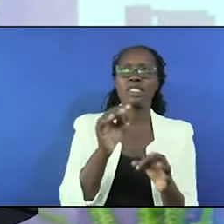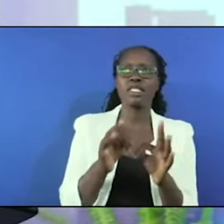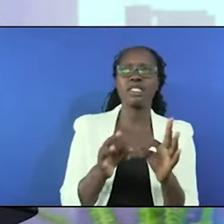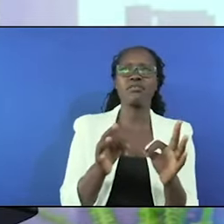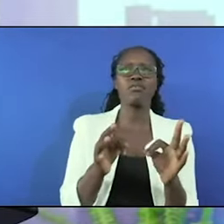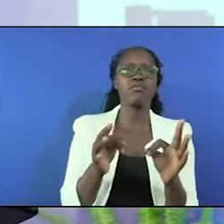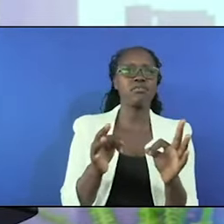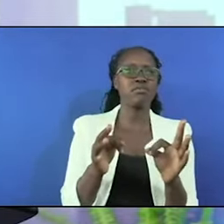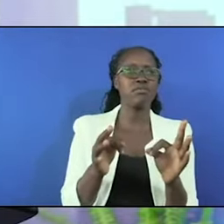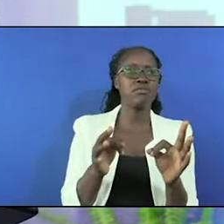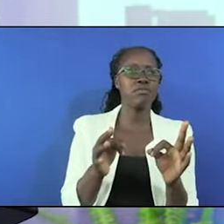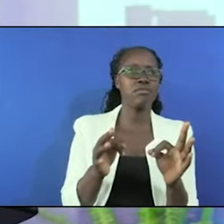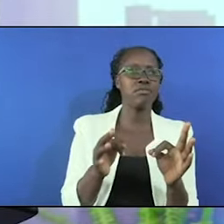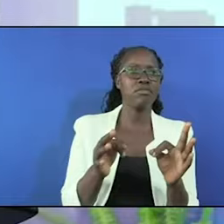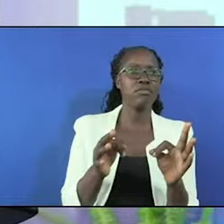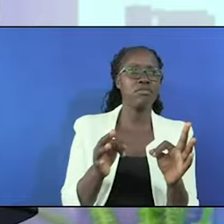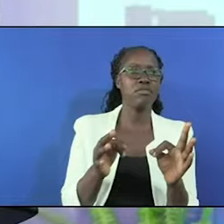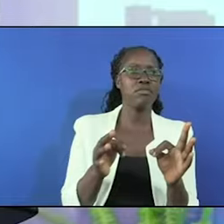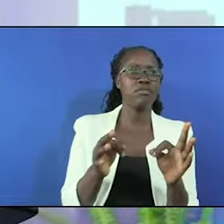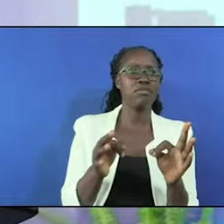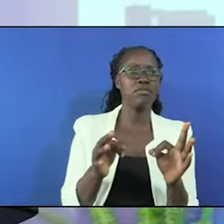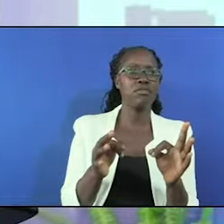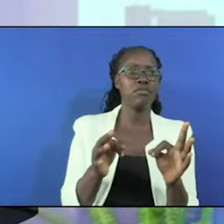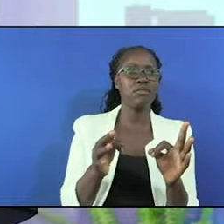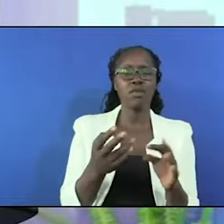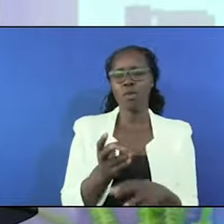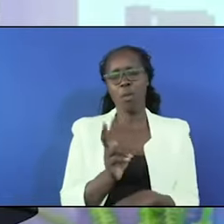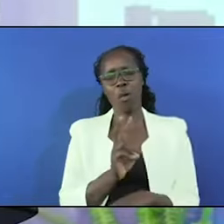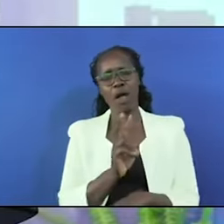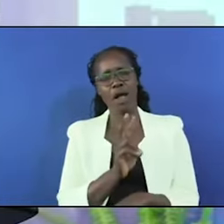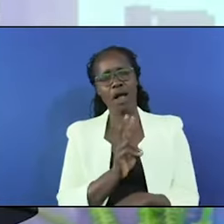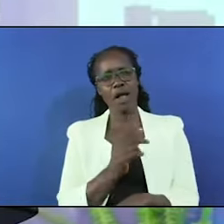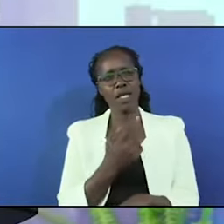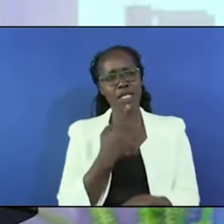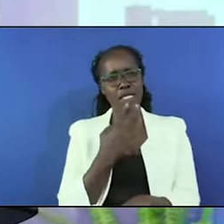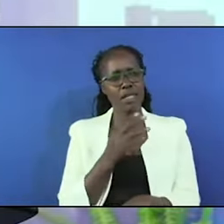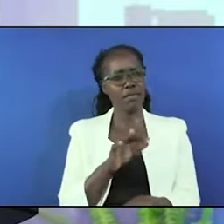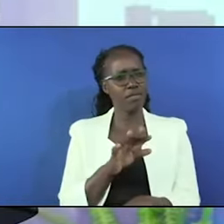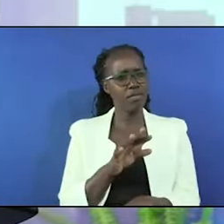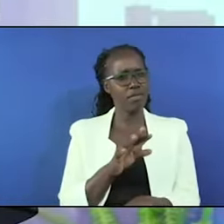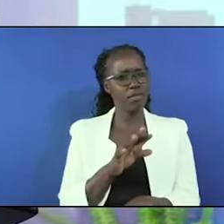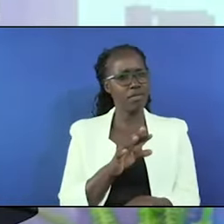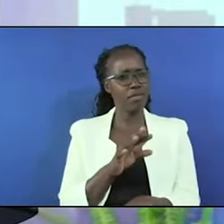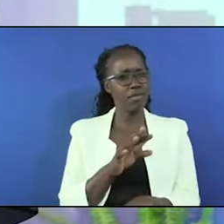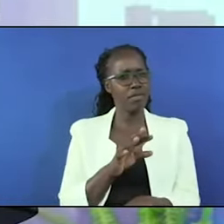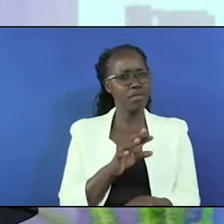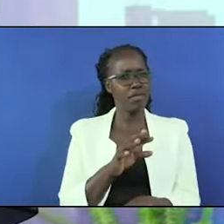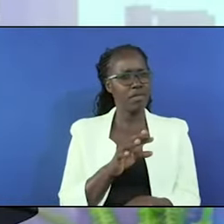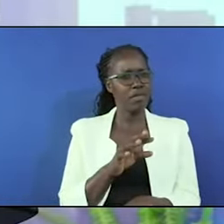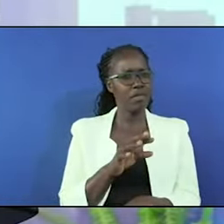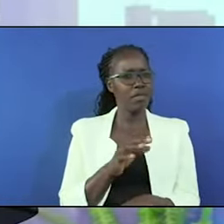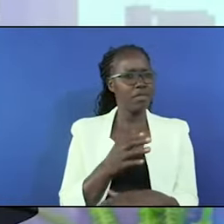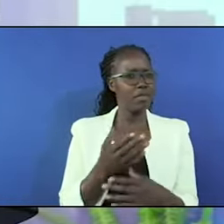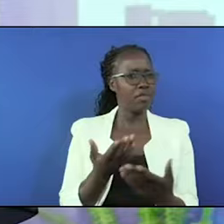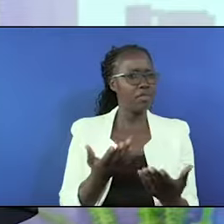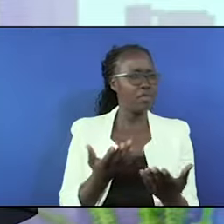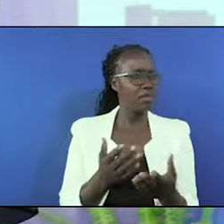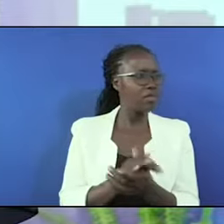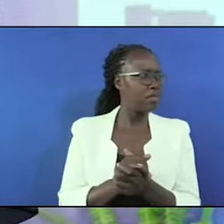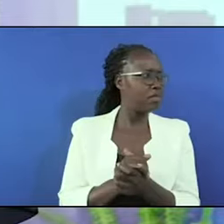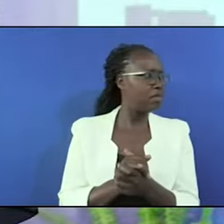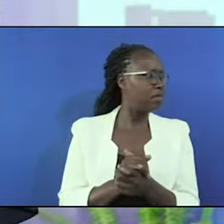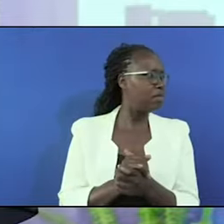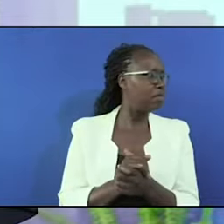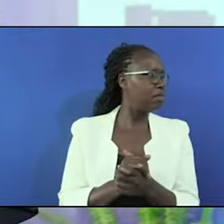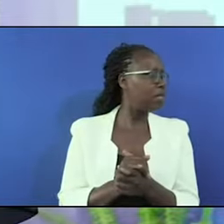"Man, even me, let me drive." Oh, Pastor Lucas, you remember? Pastor Lucas says, "Hey, let me also do what? Let me also